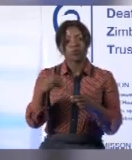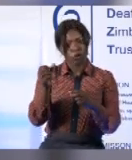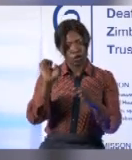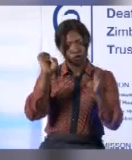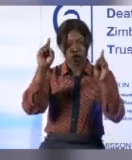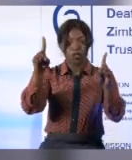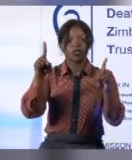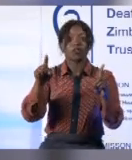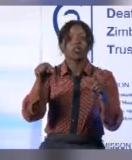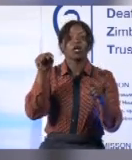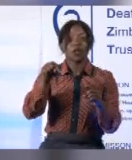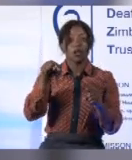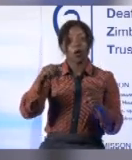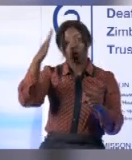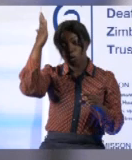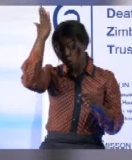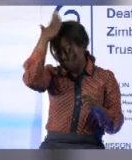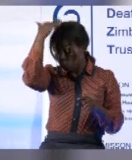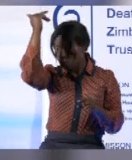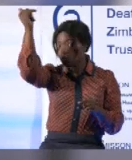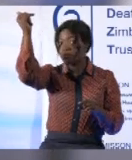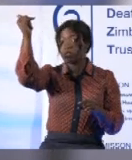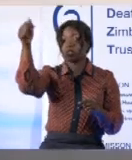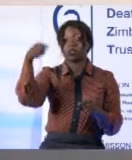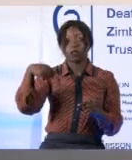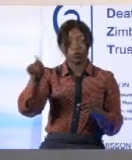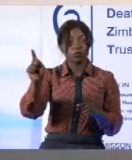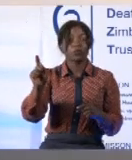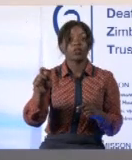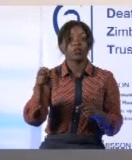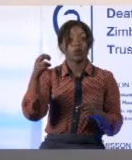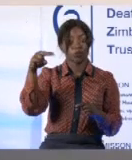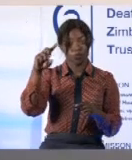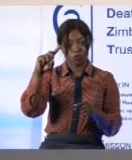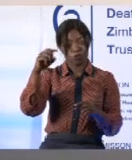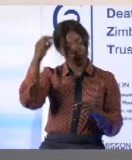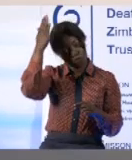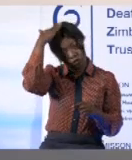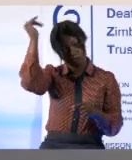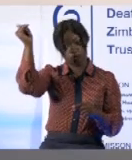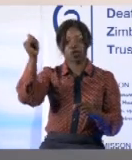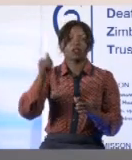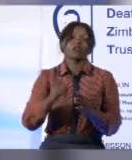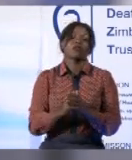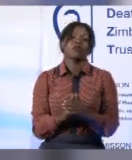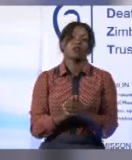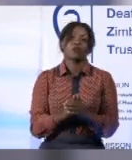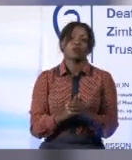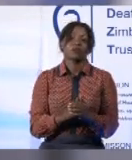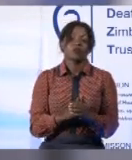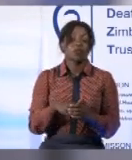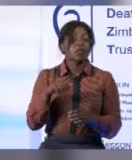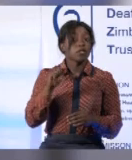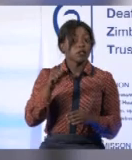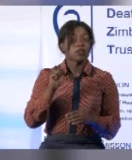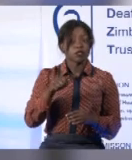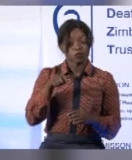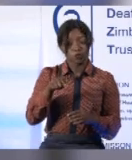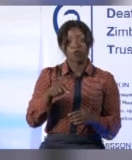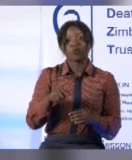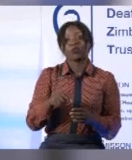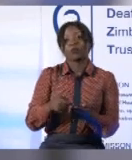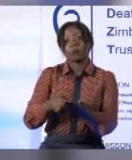doing my university level. So you are now in university, and the same client exists? Yeah, the same client exists,